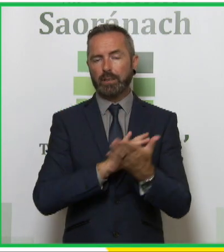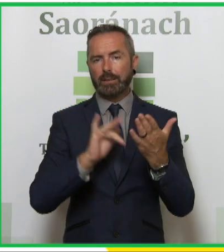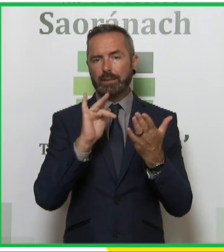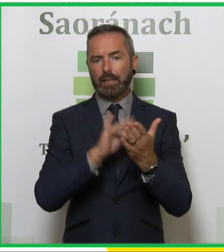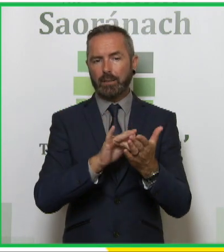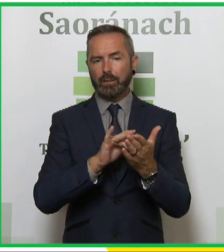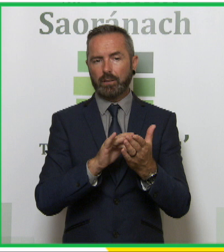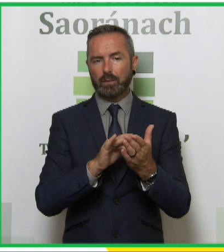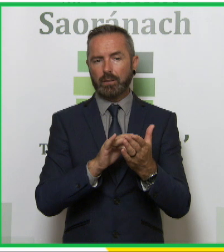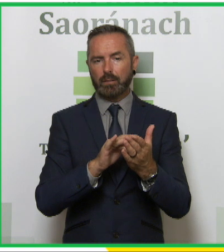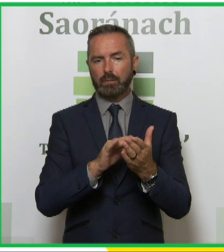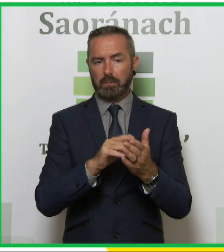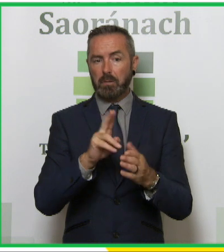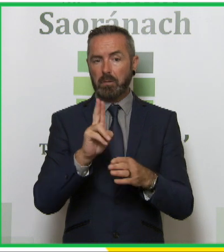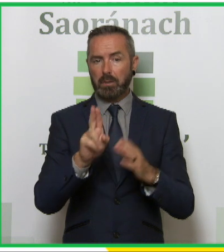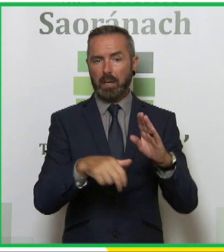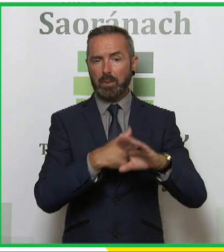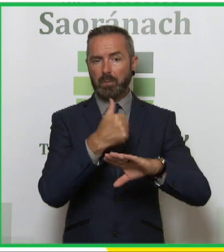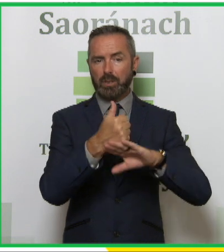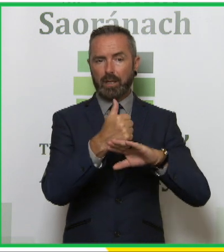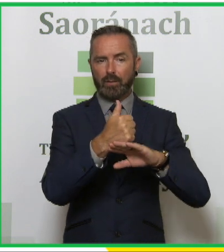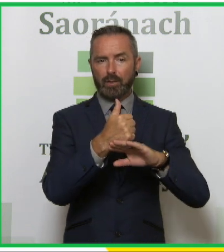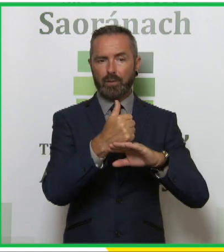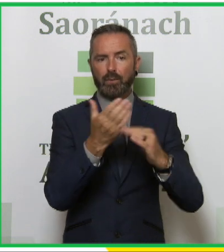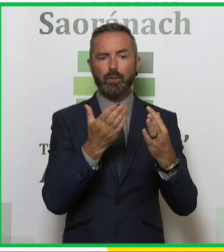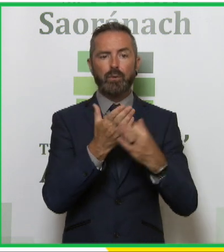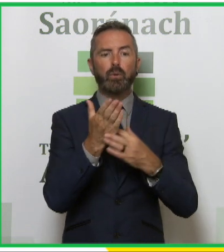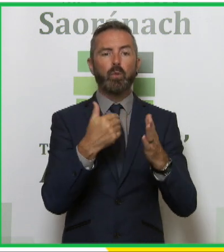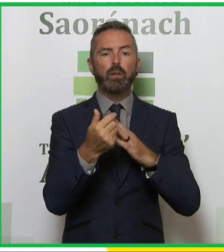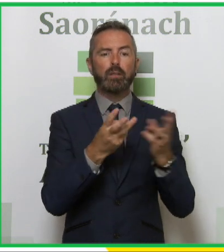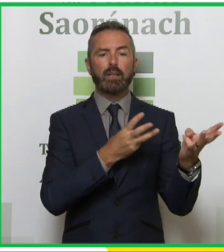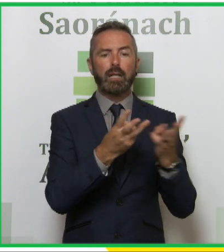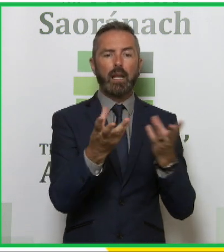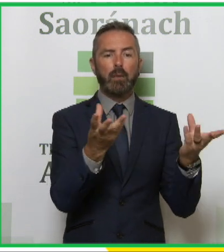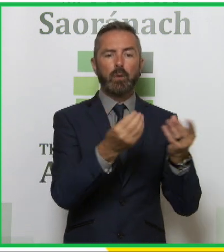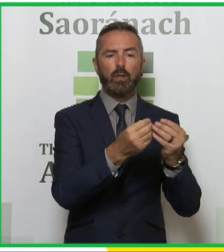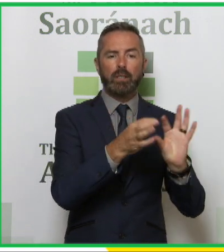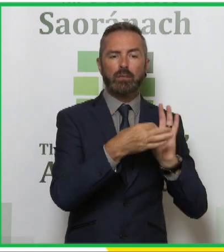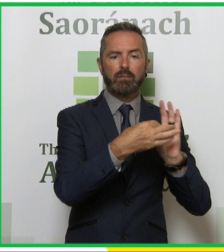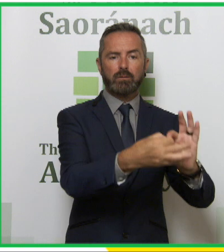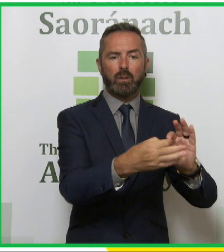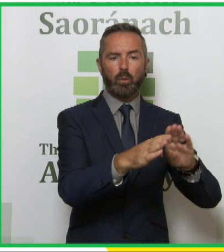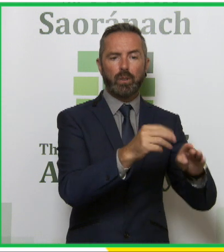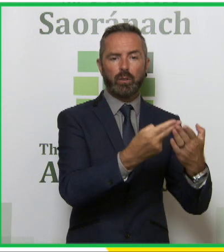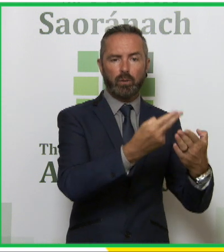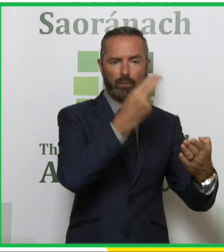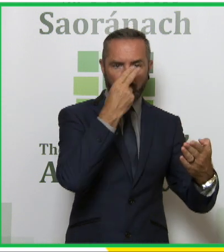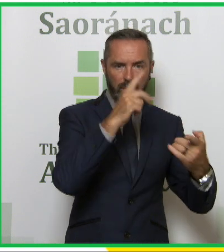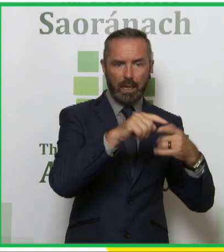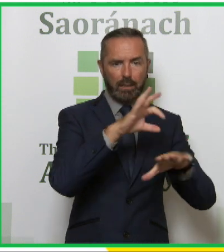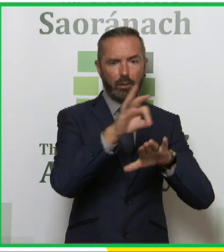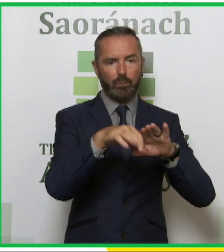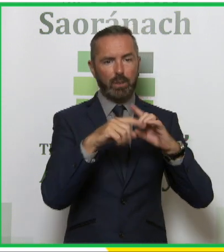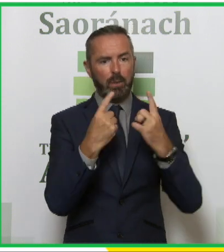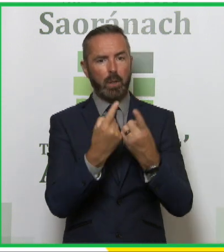This could be put together through a collaboration across universities and government departments